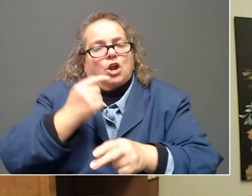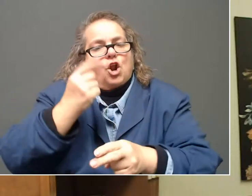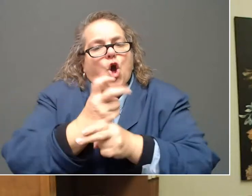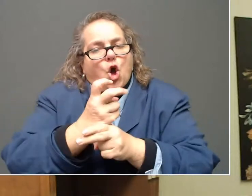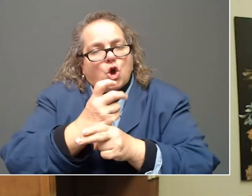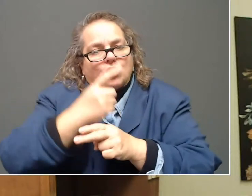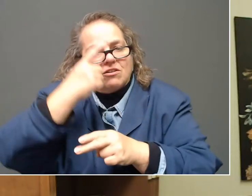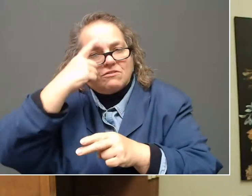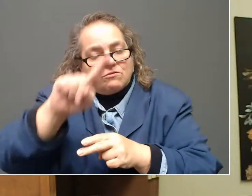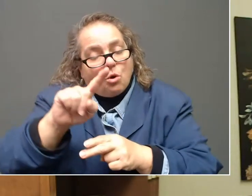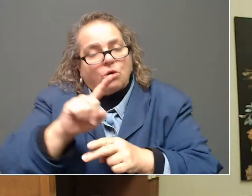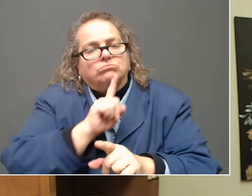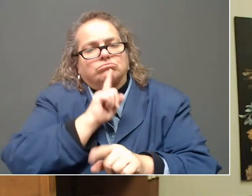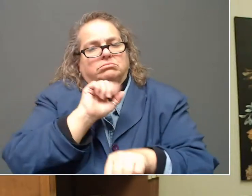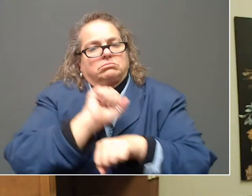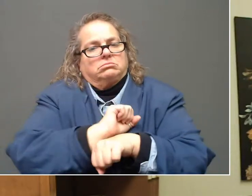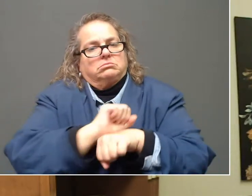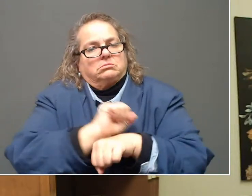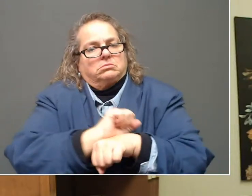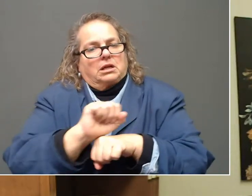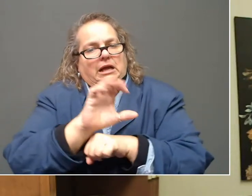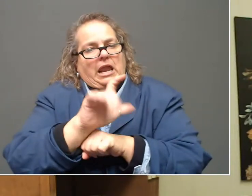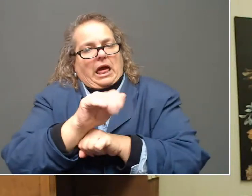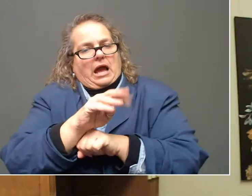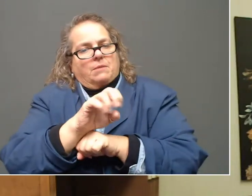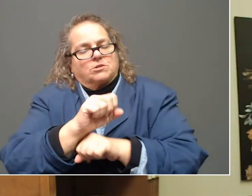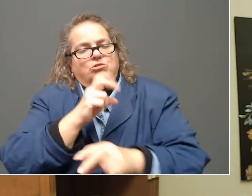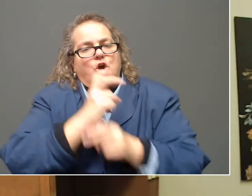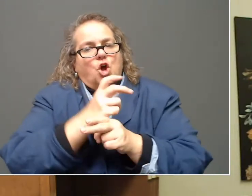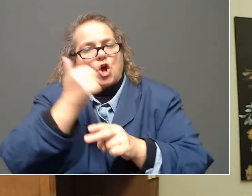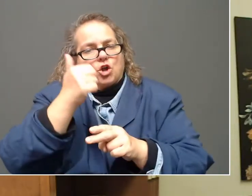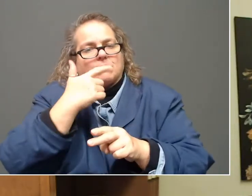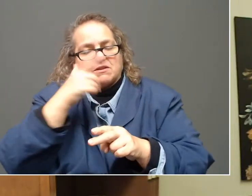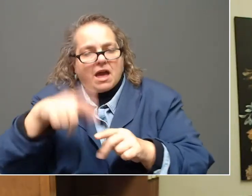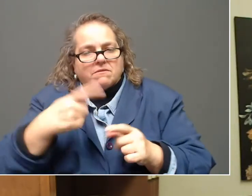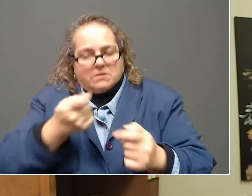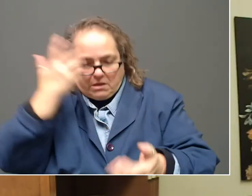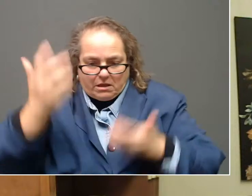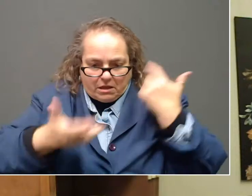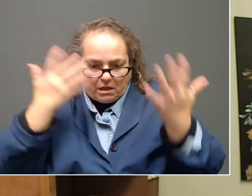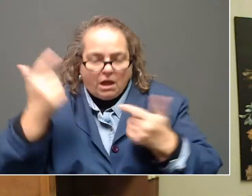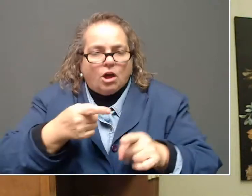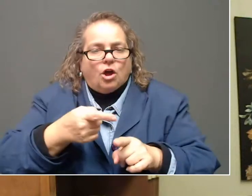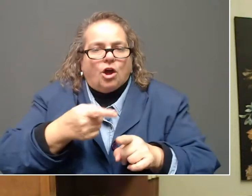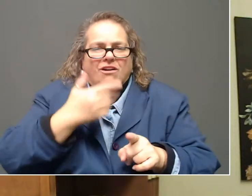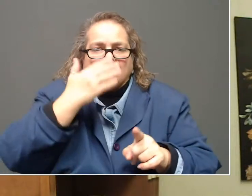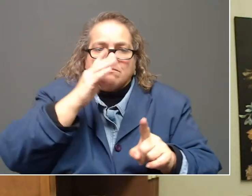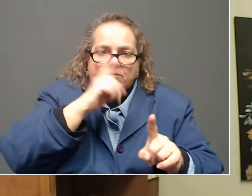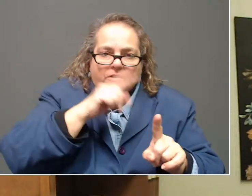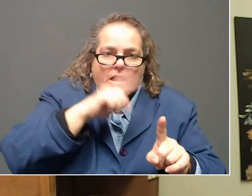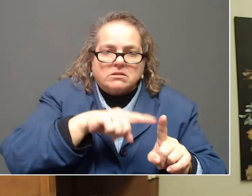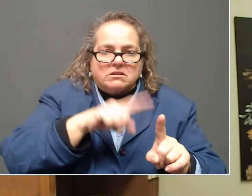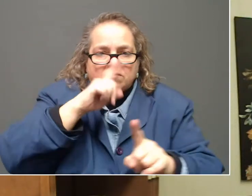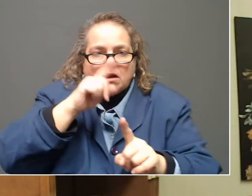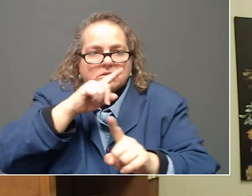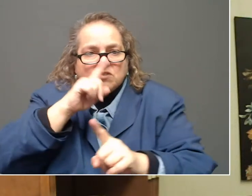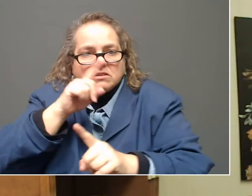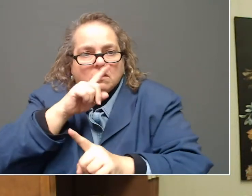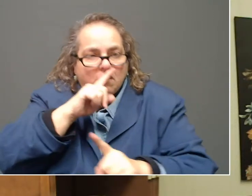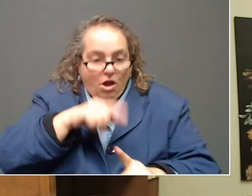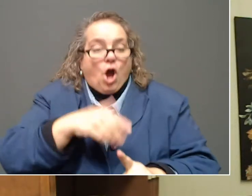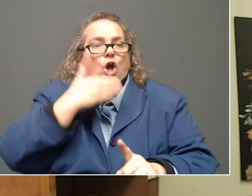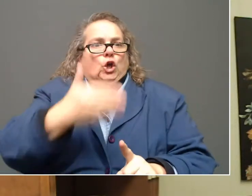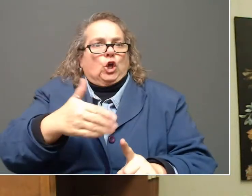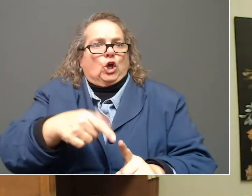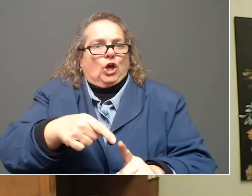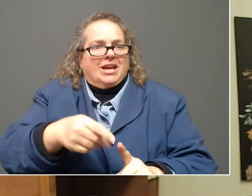my address. I would return that to UI to make sure that they know that you've gotten it. You